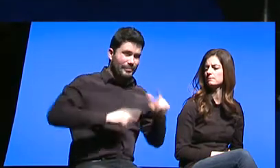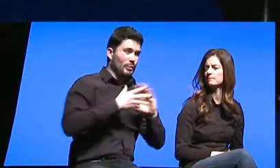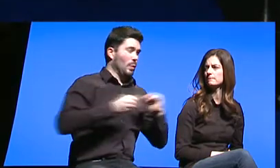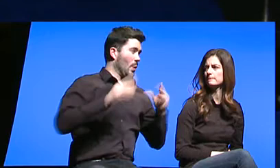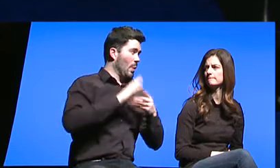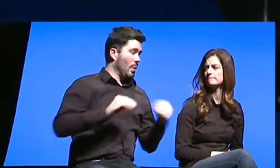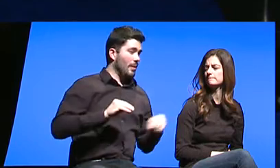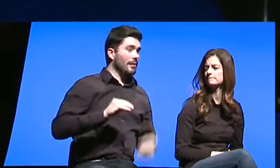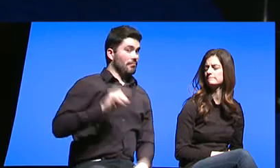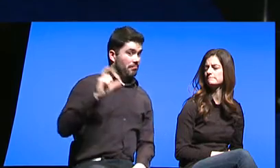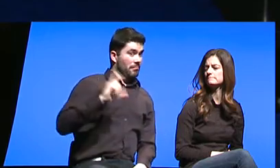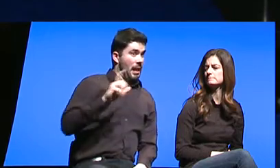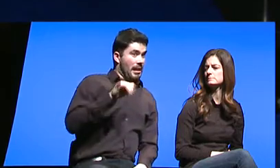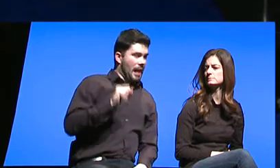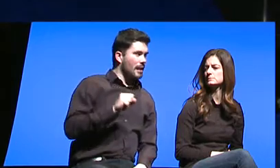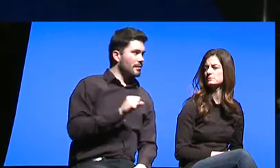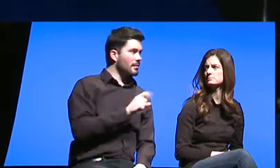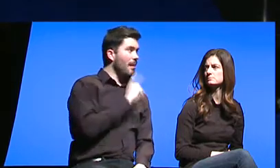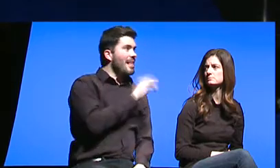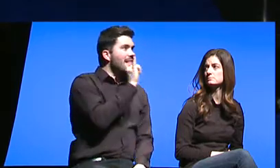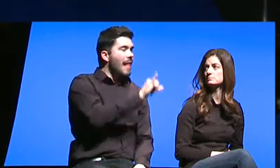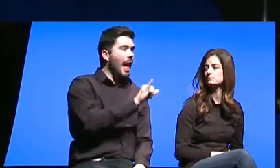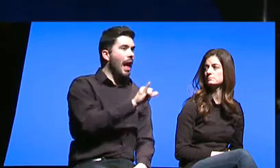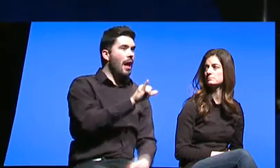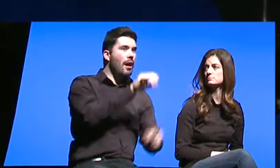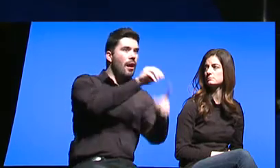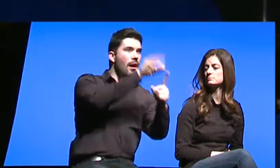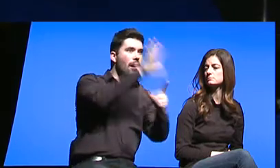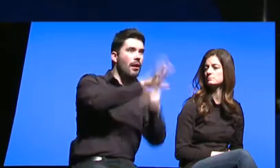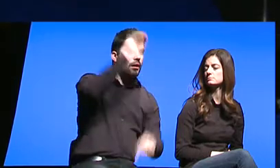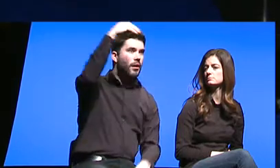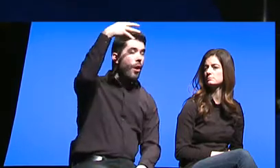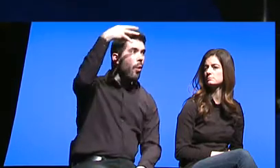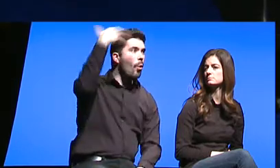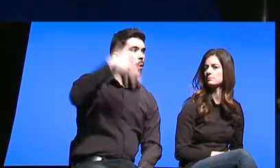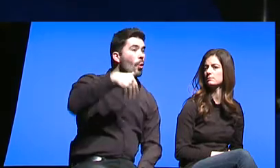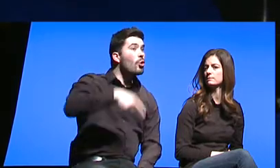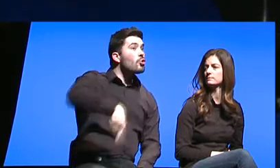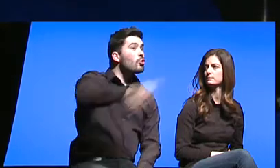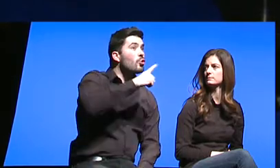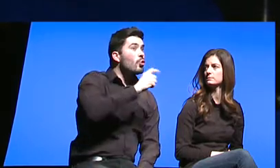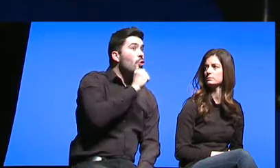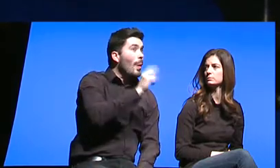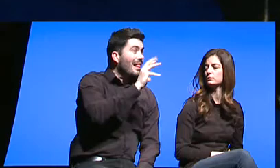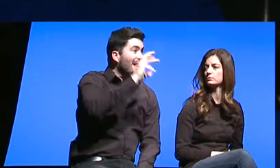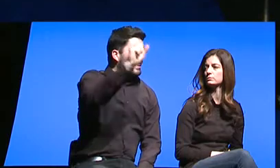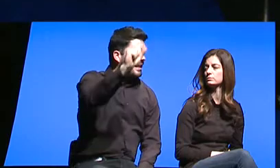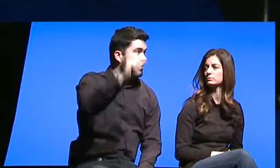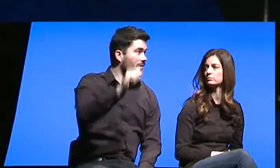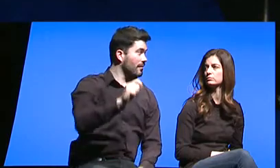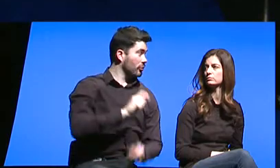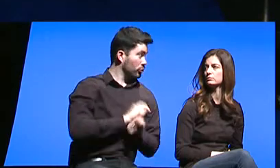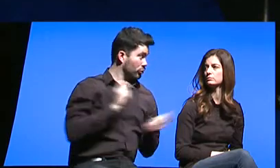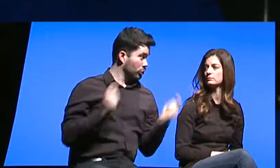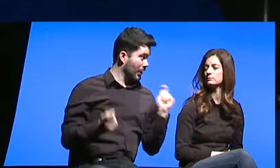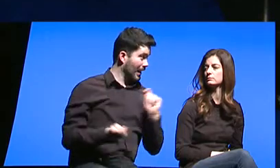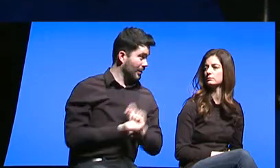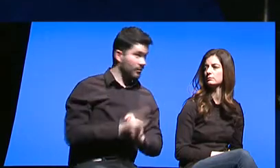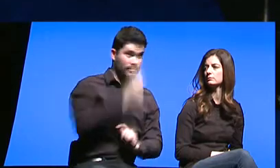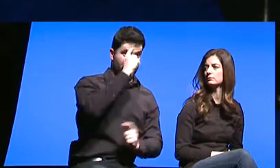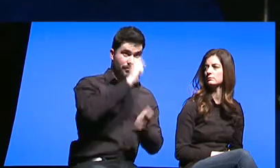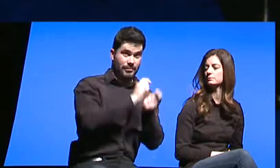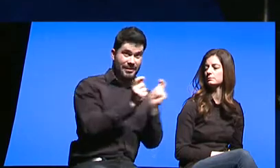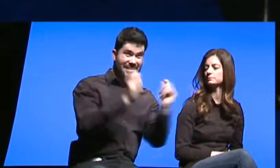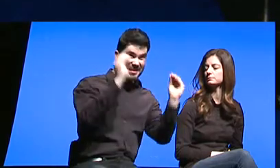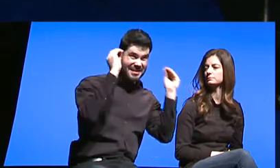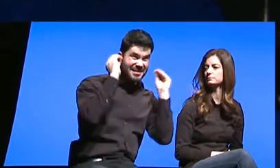from their own mouths. That alone is enlightening. If you don't leave this room much more with a change of heart or a change of mind, or you